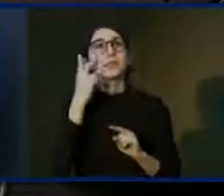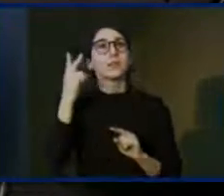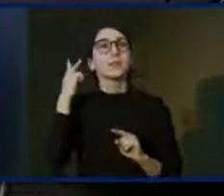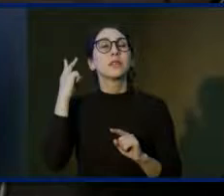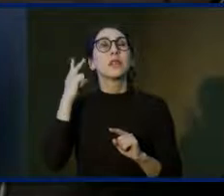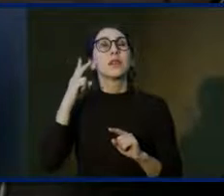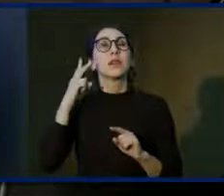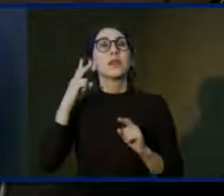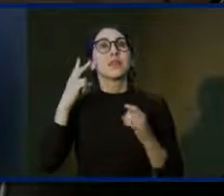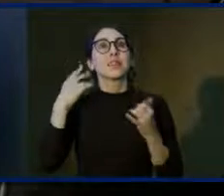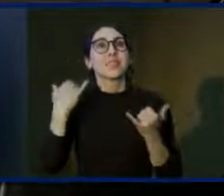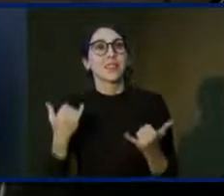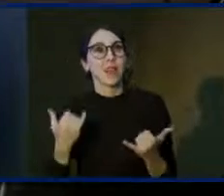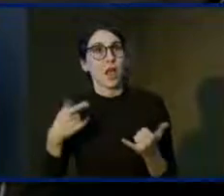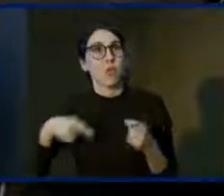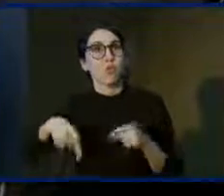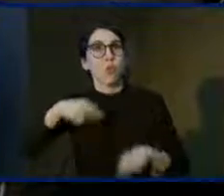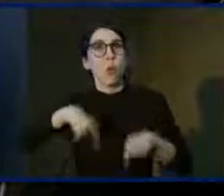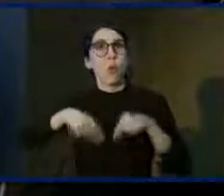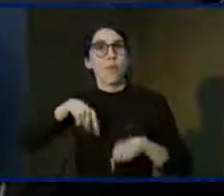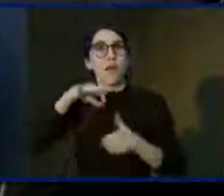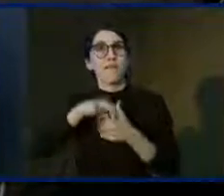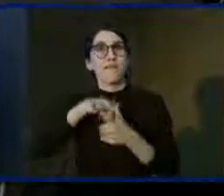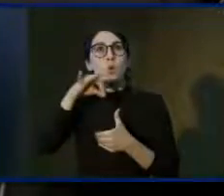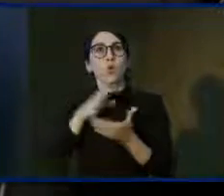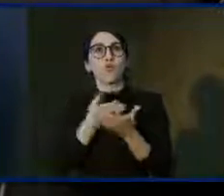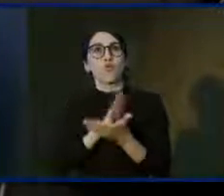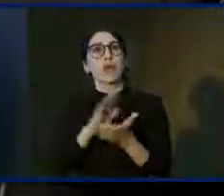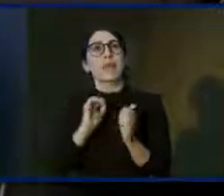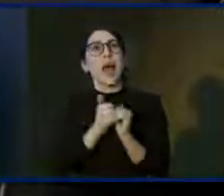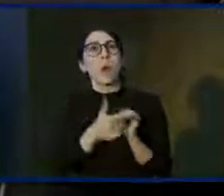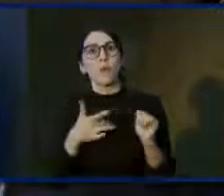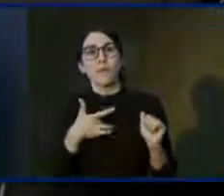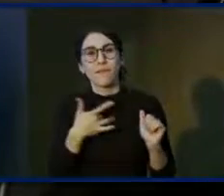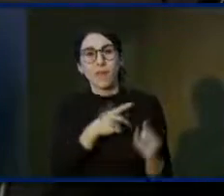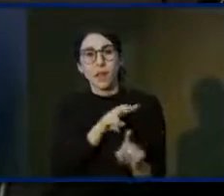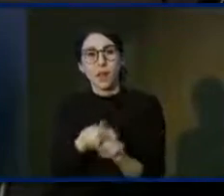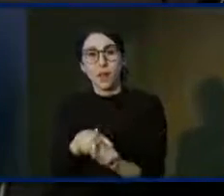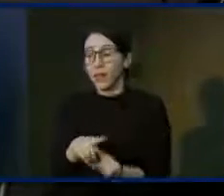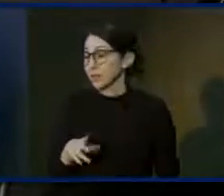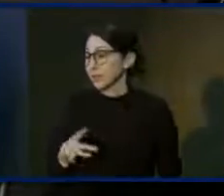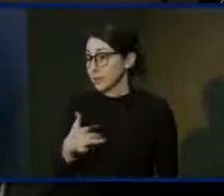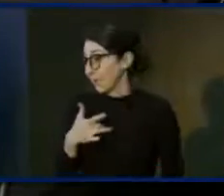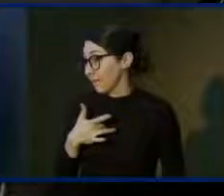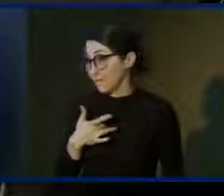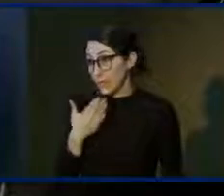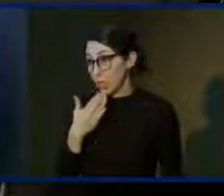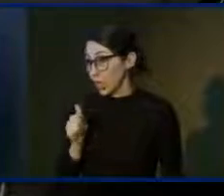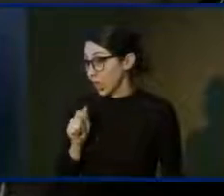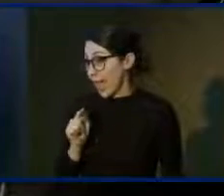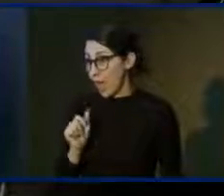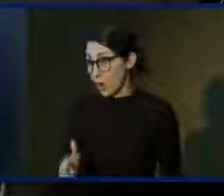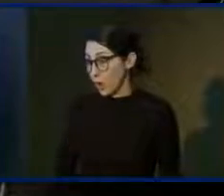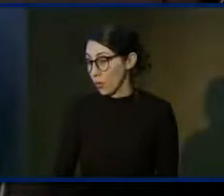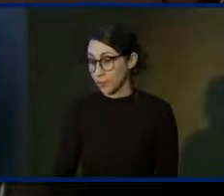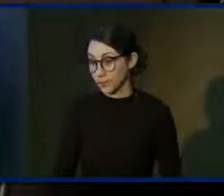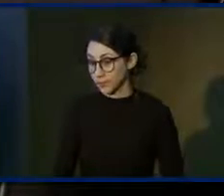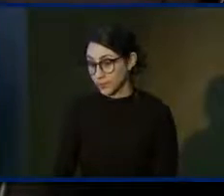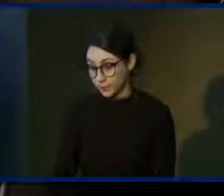voter rights. How does it strike you? It does not feel good at all.